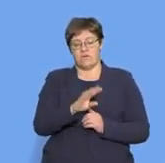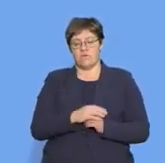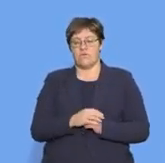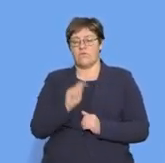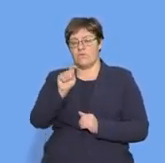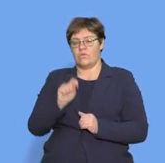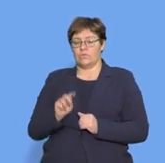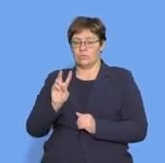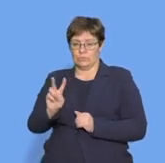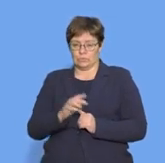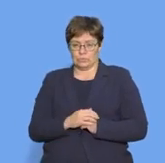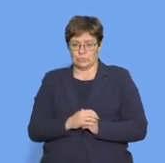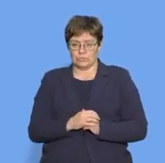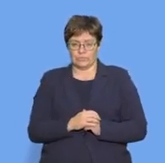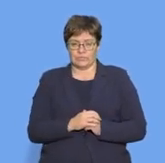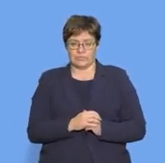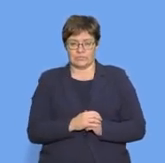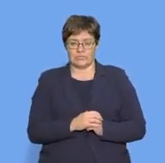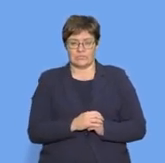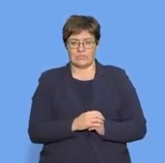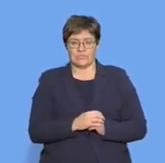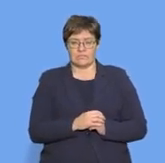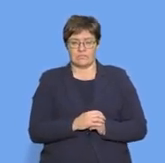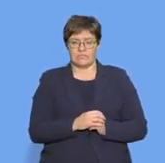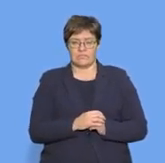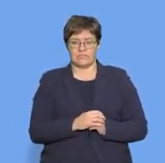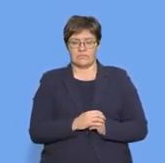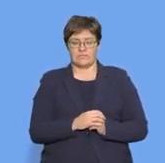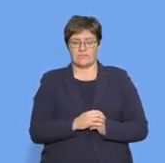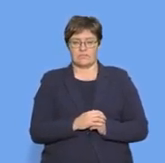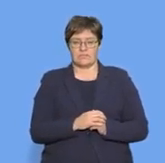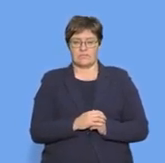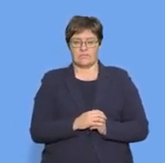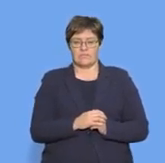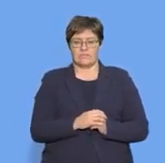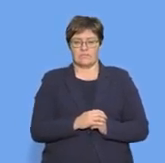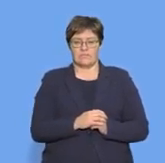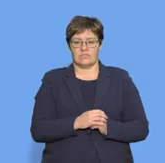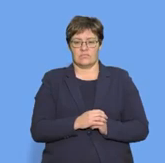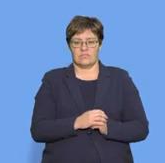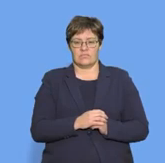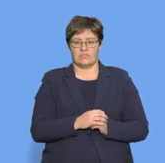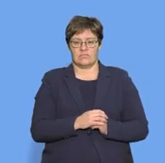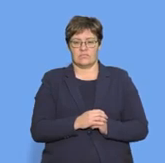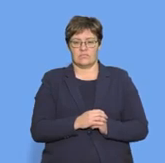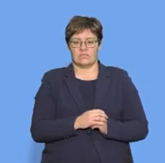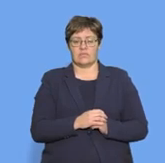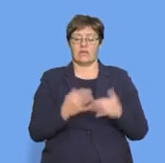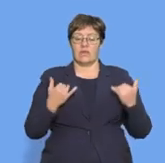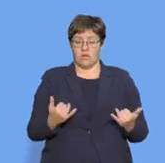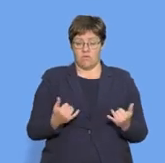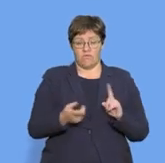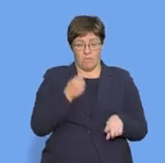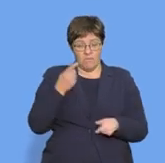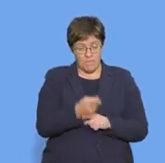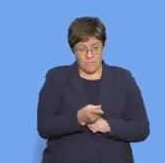4 and 2. Now let me just erase this so that it doesn't make it look like an E, right? And